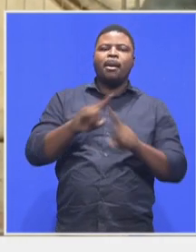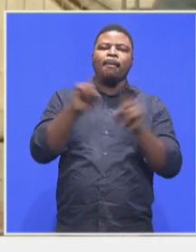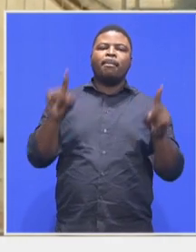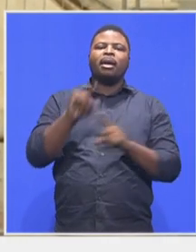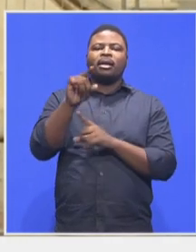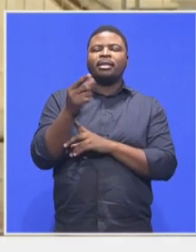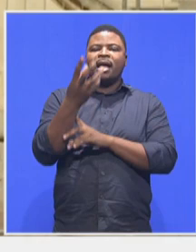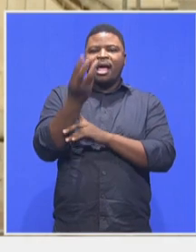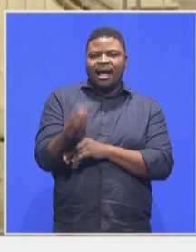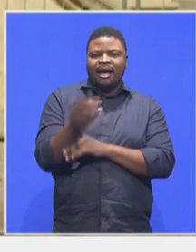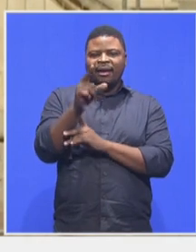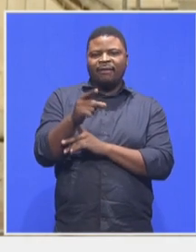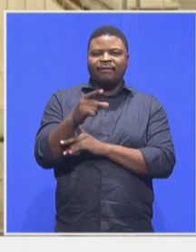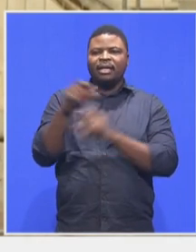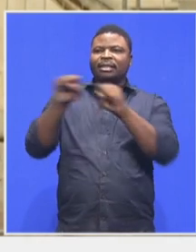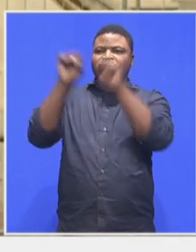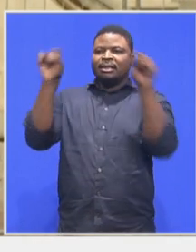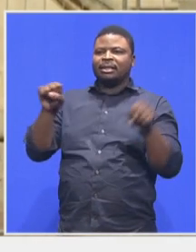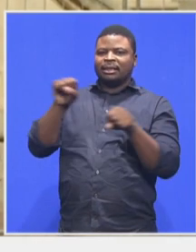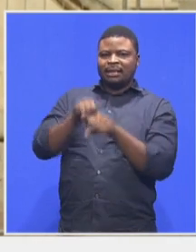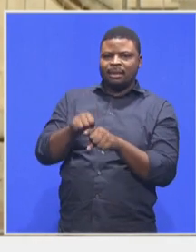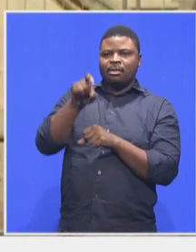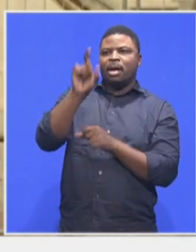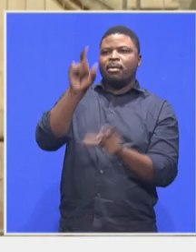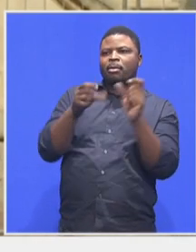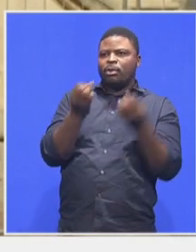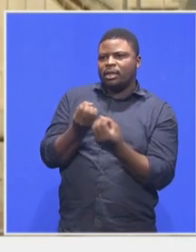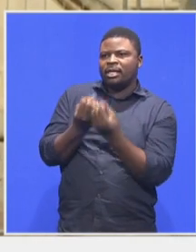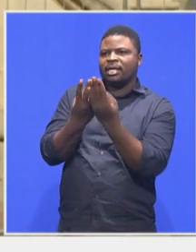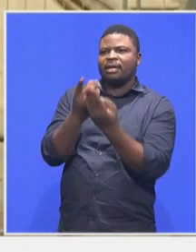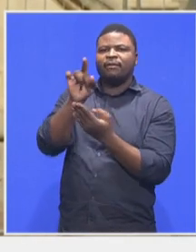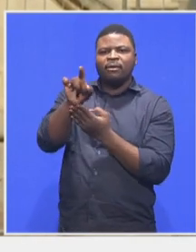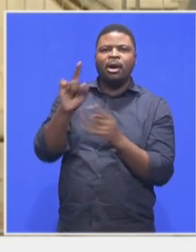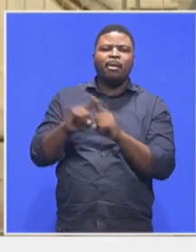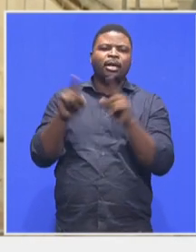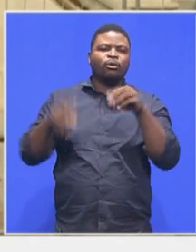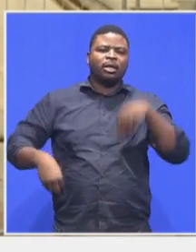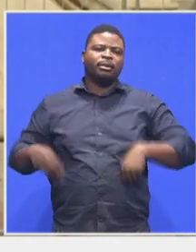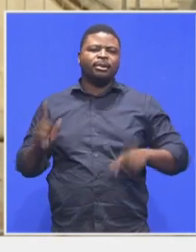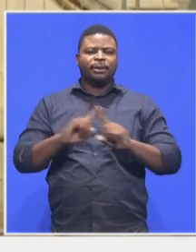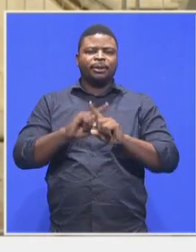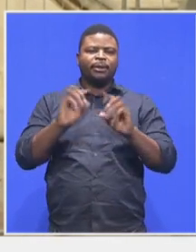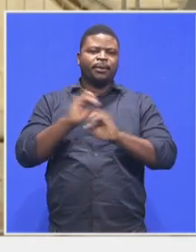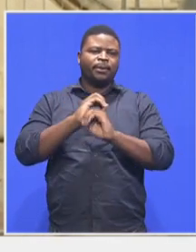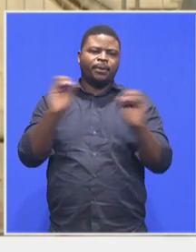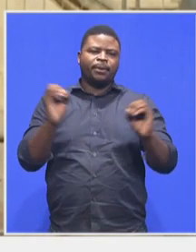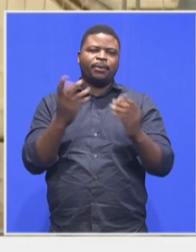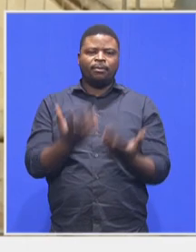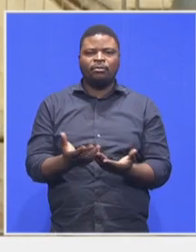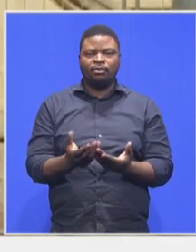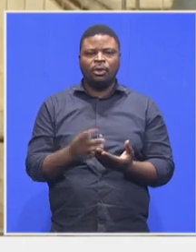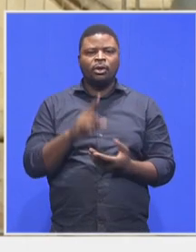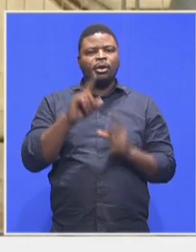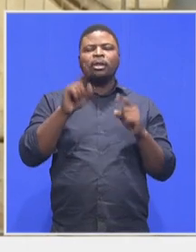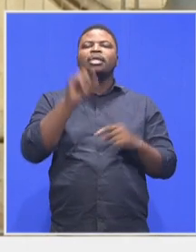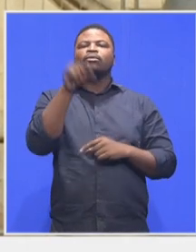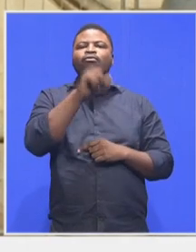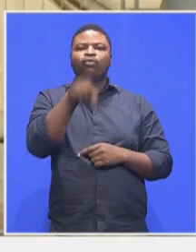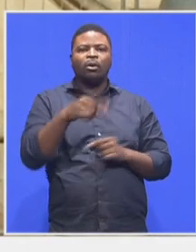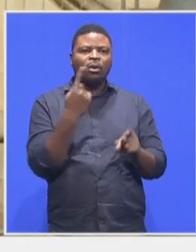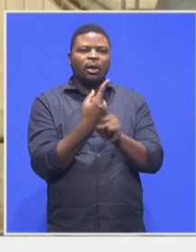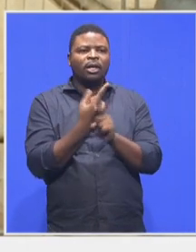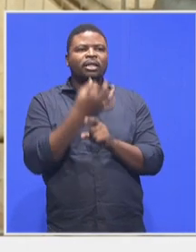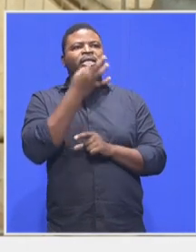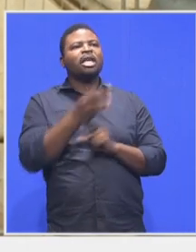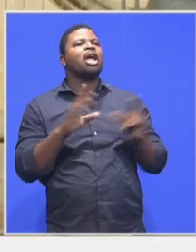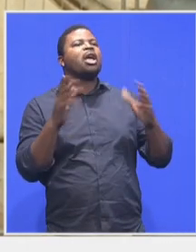they're supposed to provide without any corruption. It's also wrong to start saying that everything, as they would like to